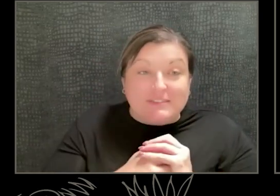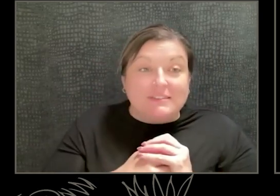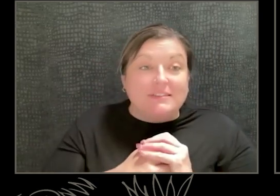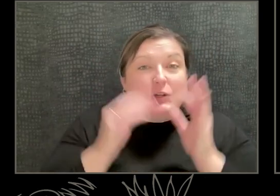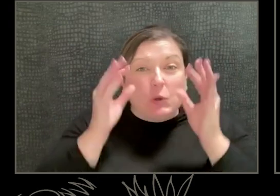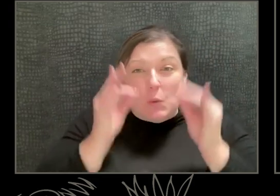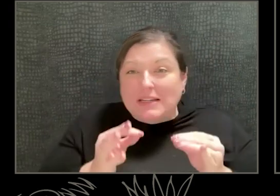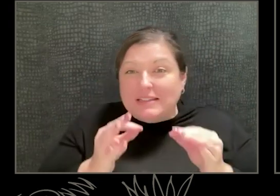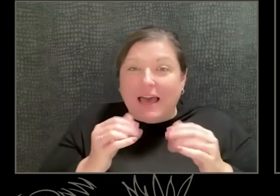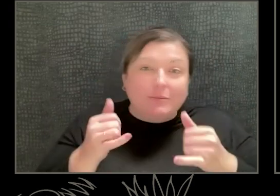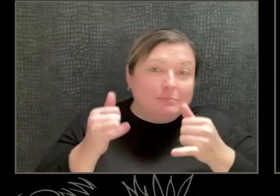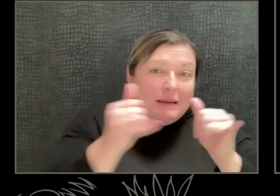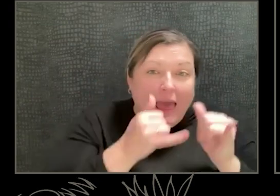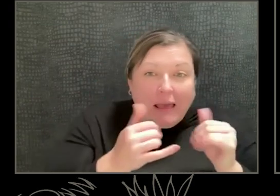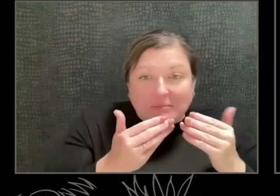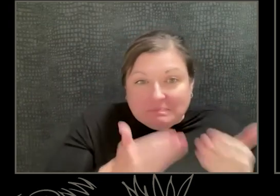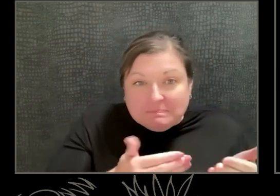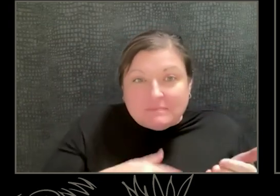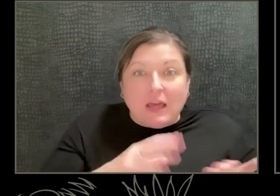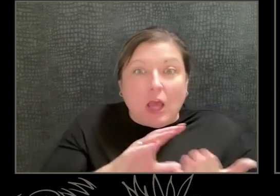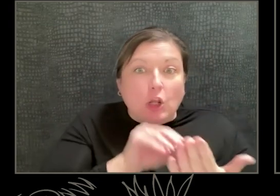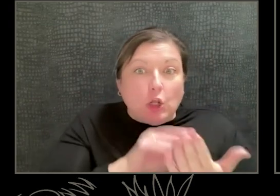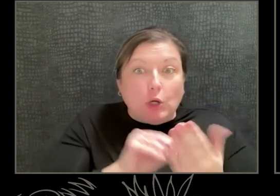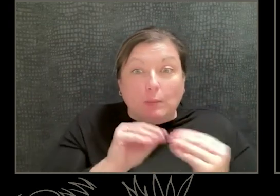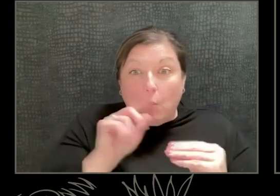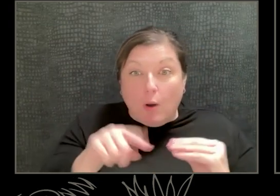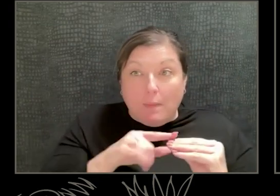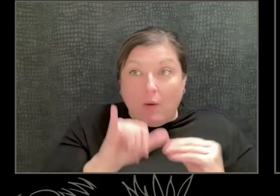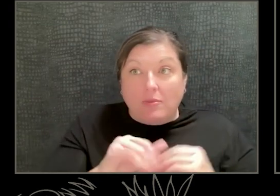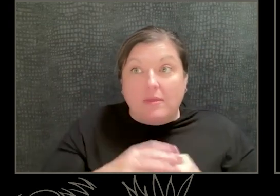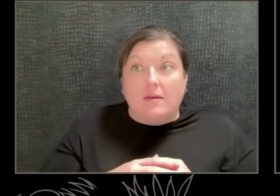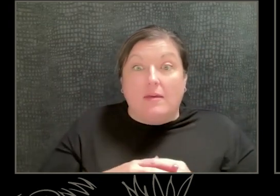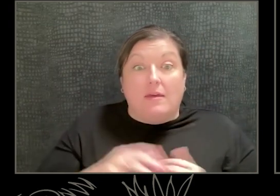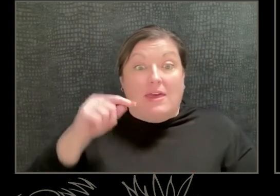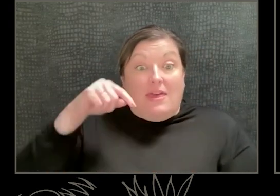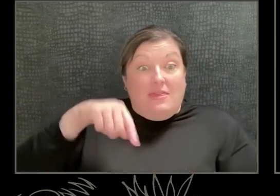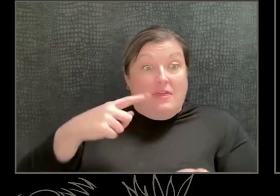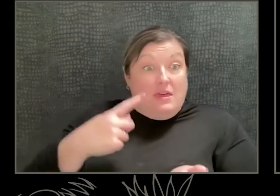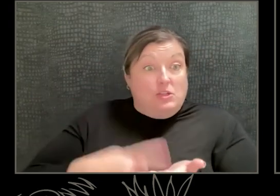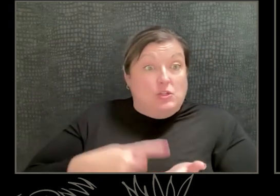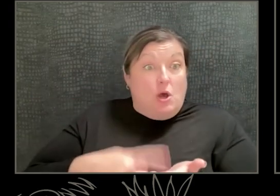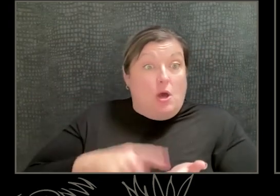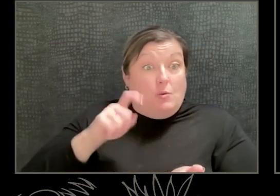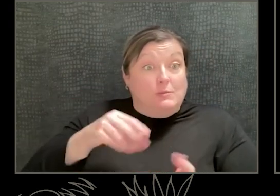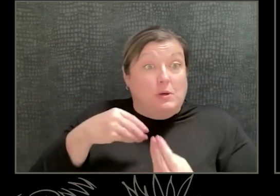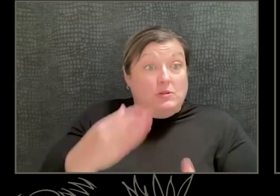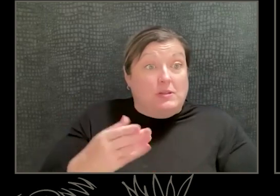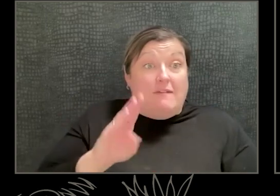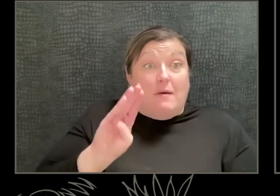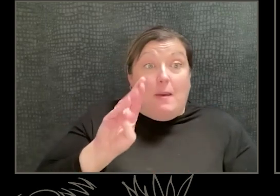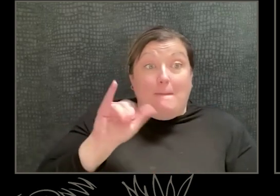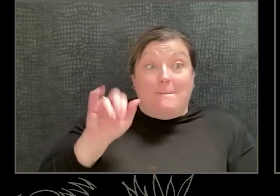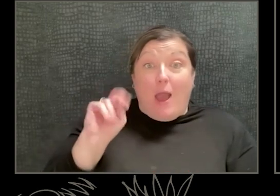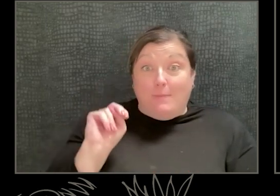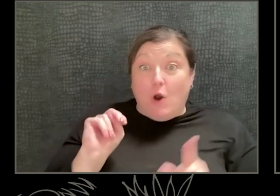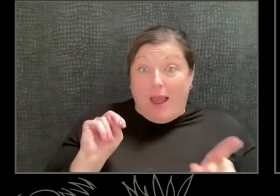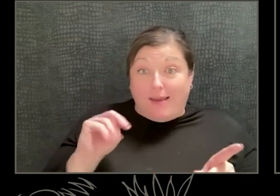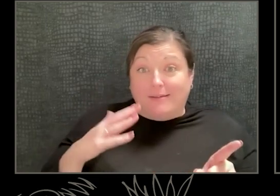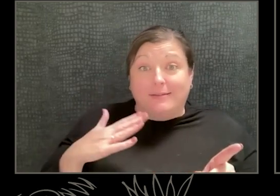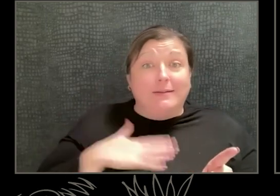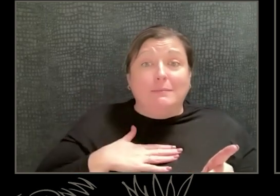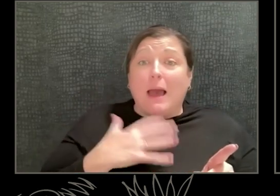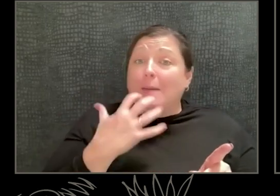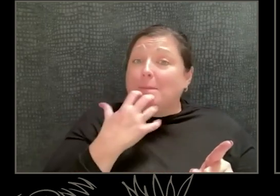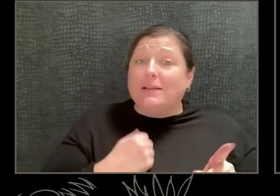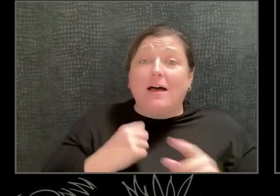play with it and learn more about it. This talk was actually supposed to be given by Brian, my beloved